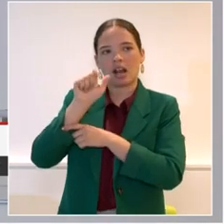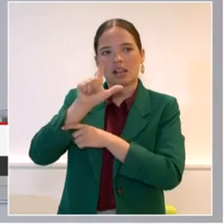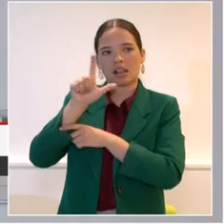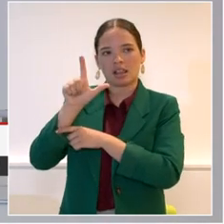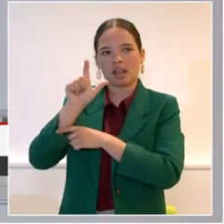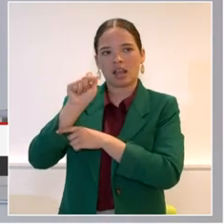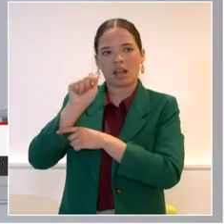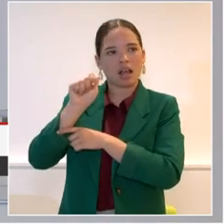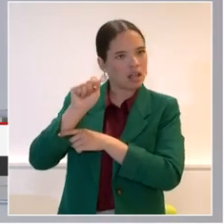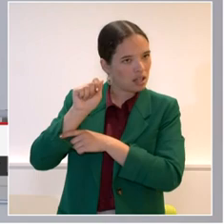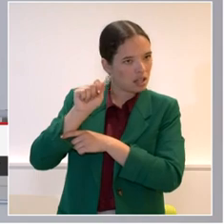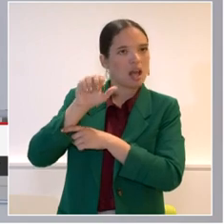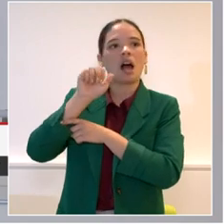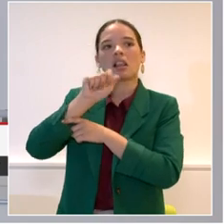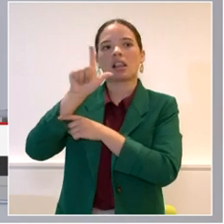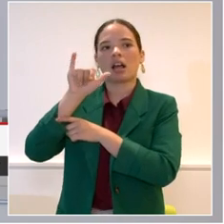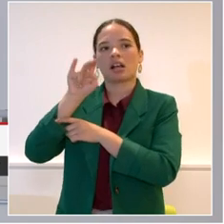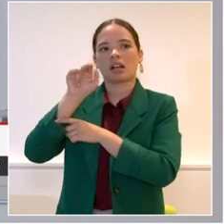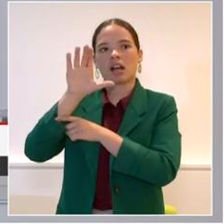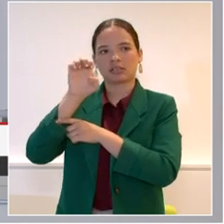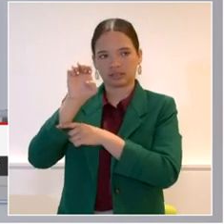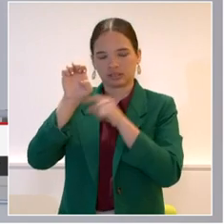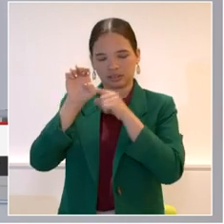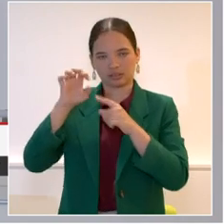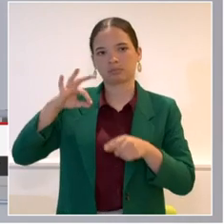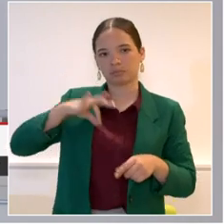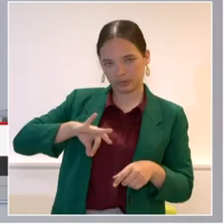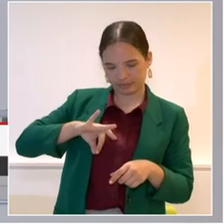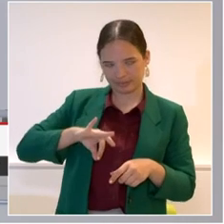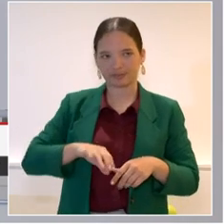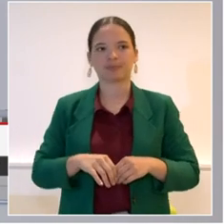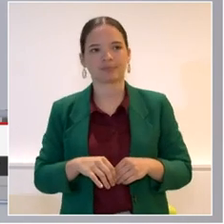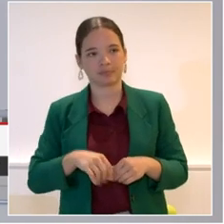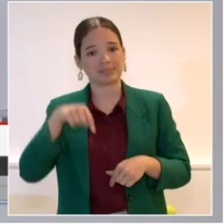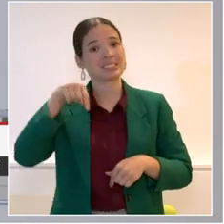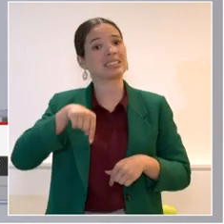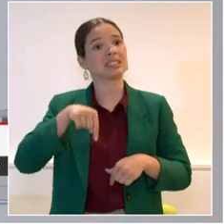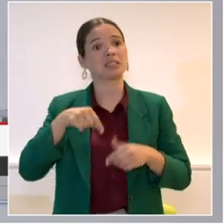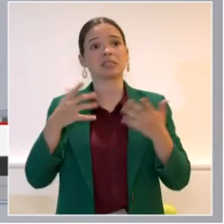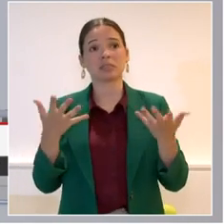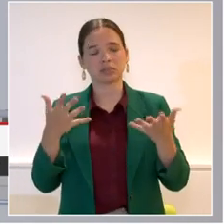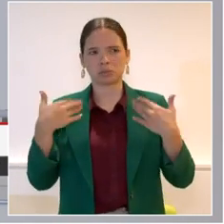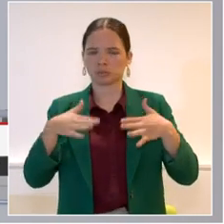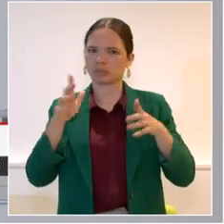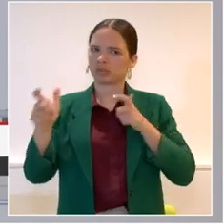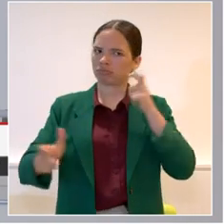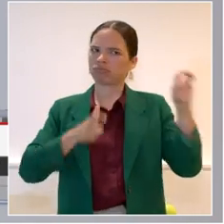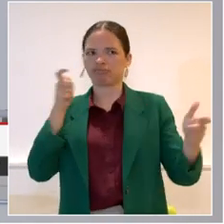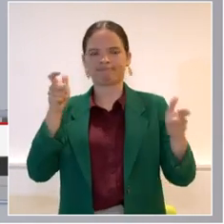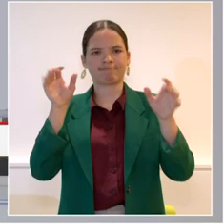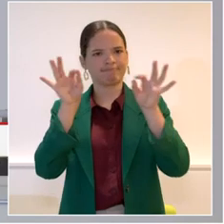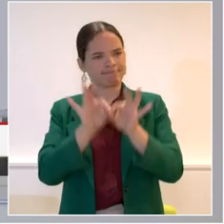of. But here at Taylor Street, this is a cornerstone. It's something the team here works very diligently on. It's